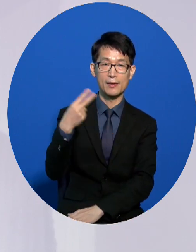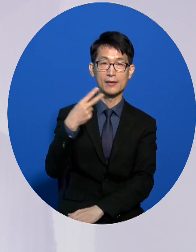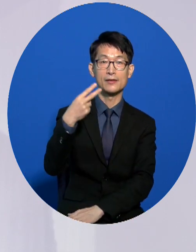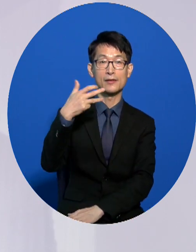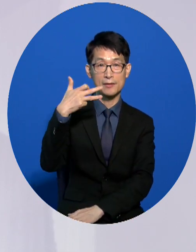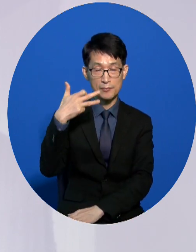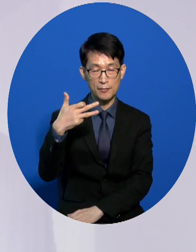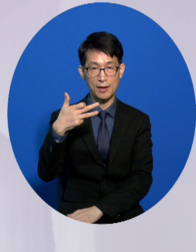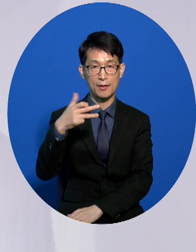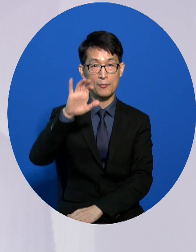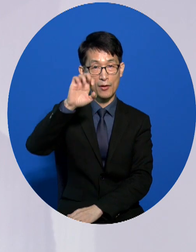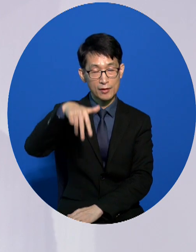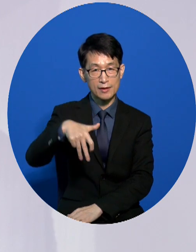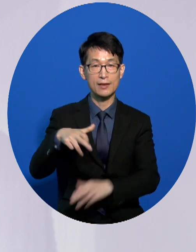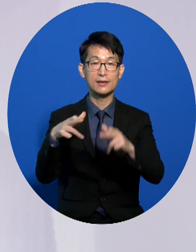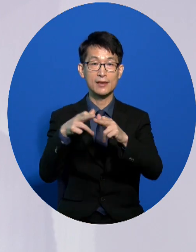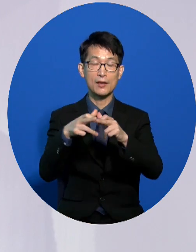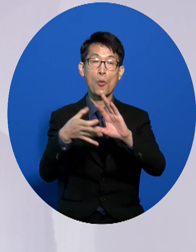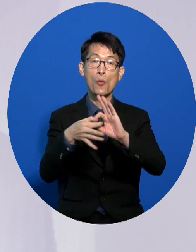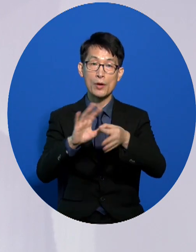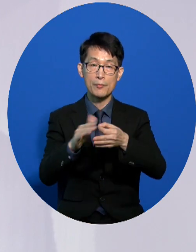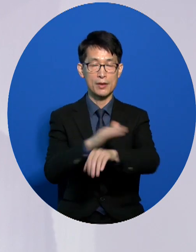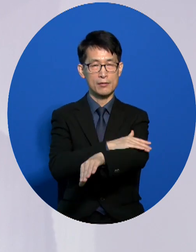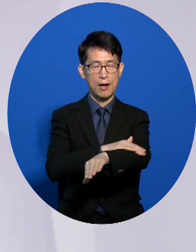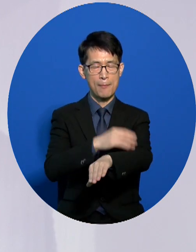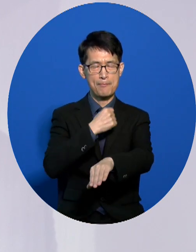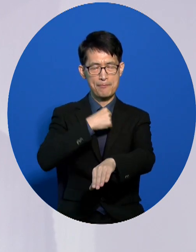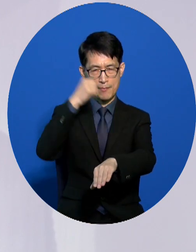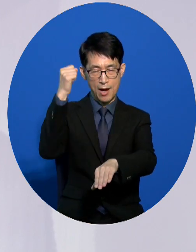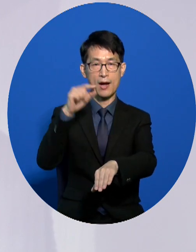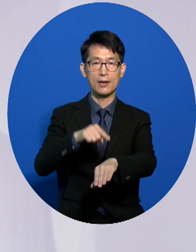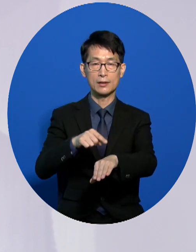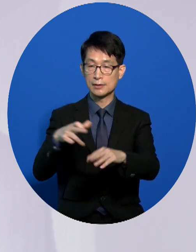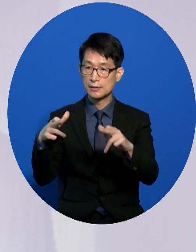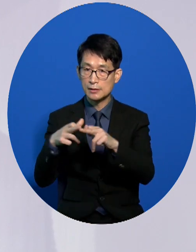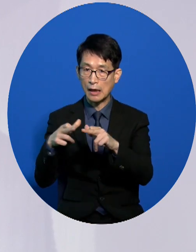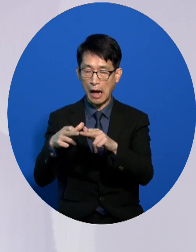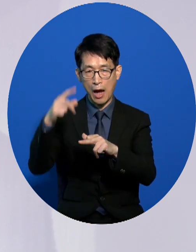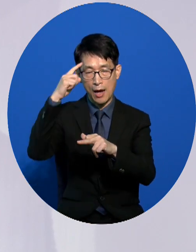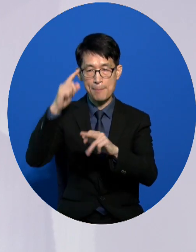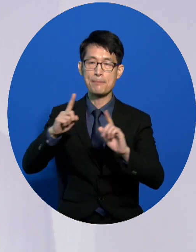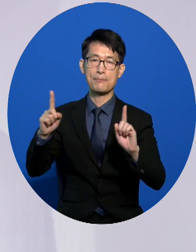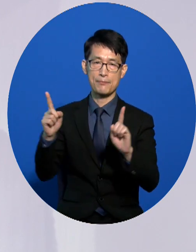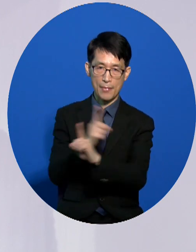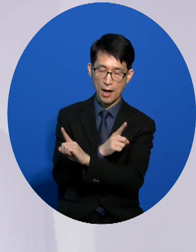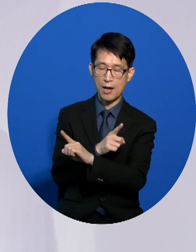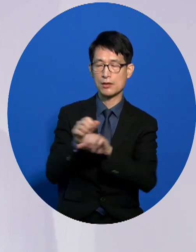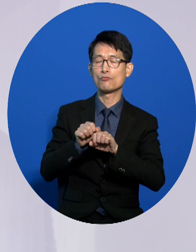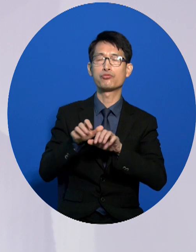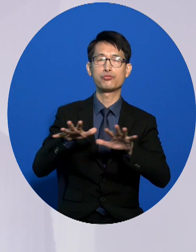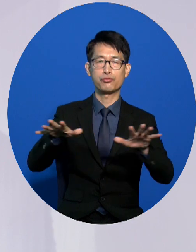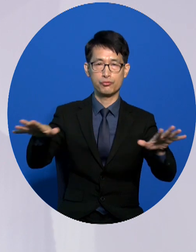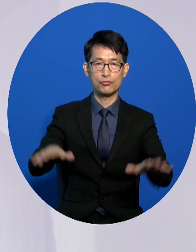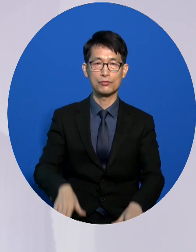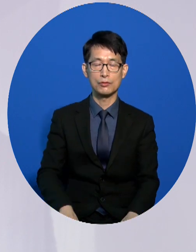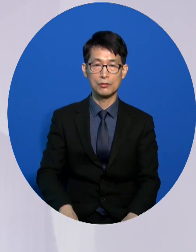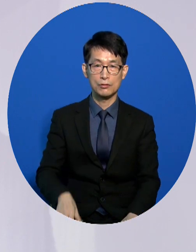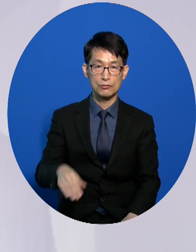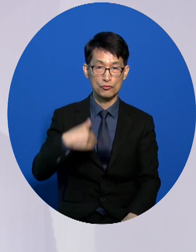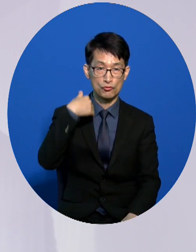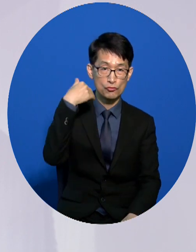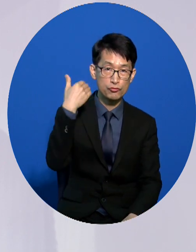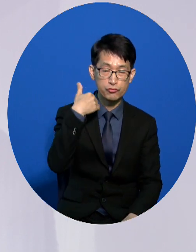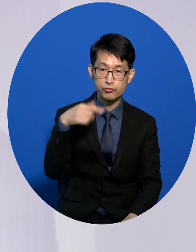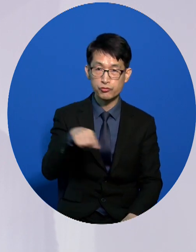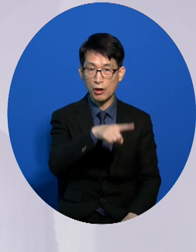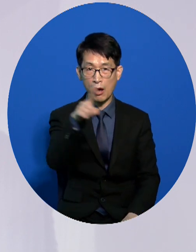2022 is being held to carry on the wave of change of awareness